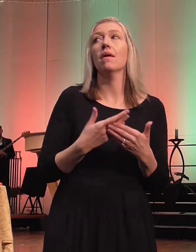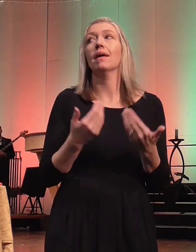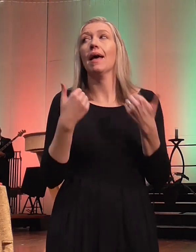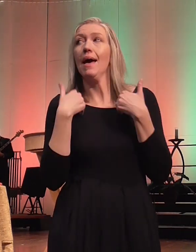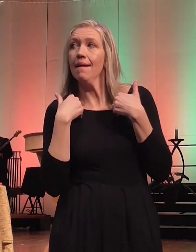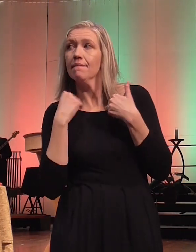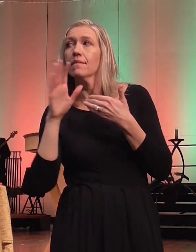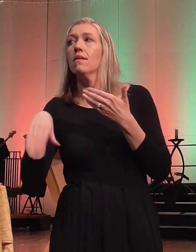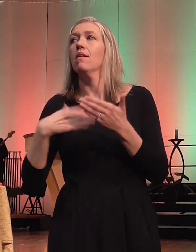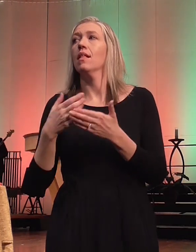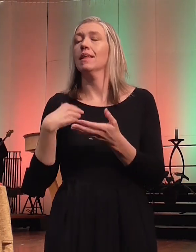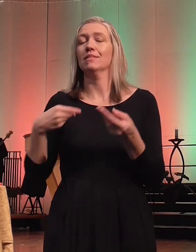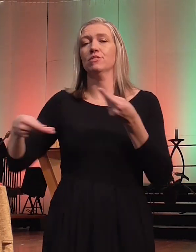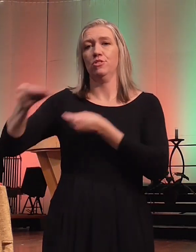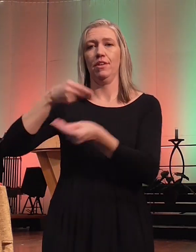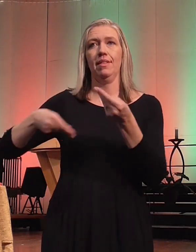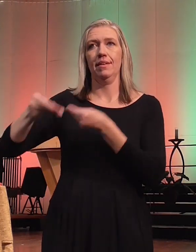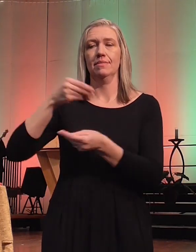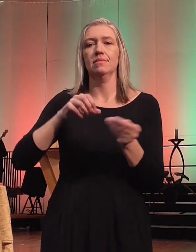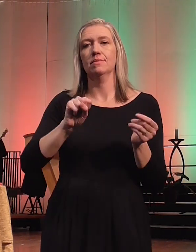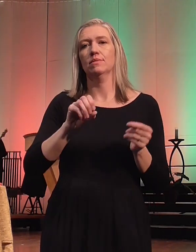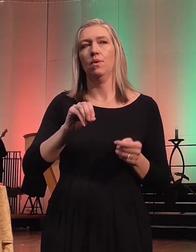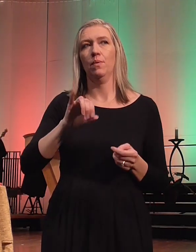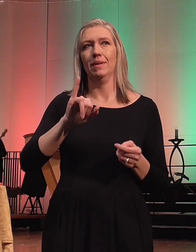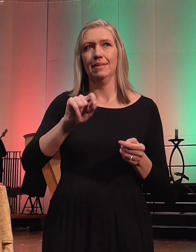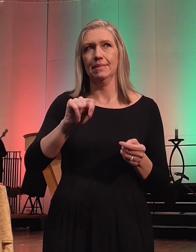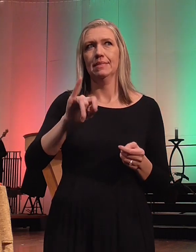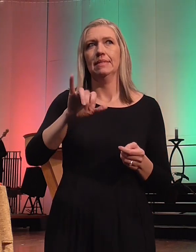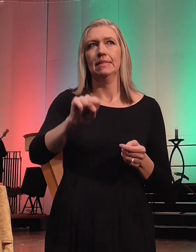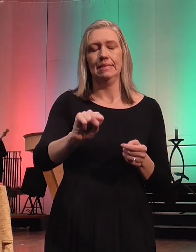and all that I circulate. And so it is.